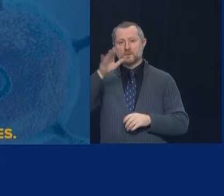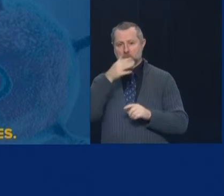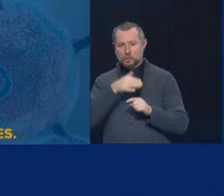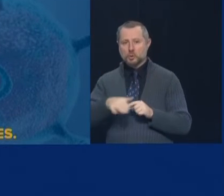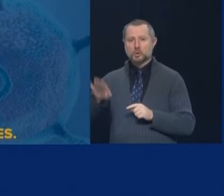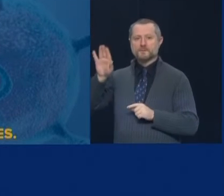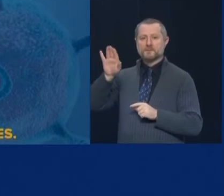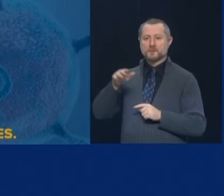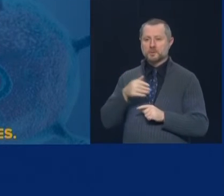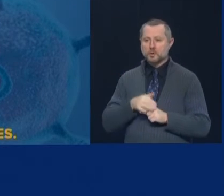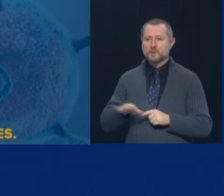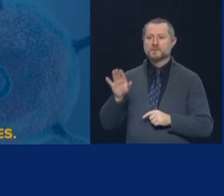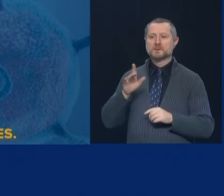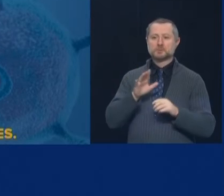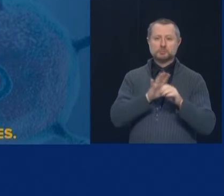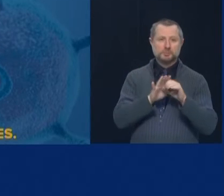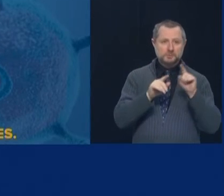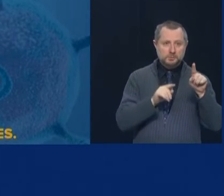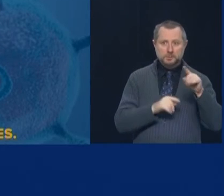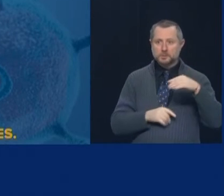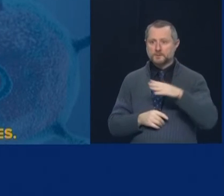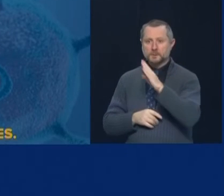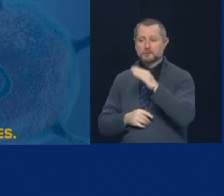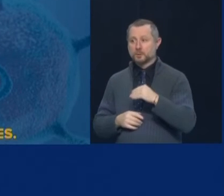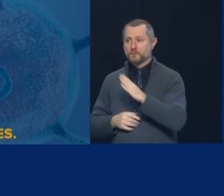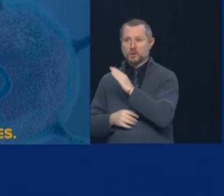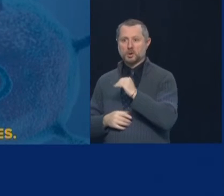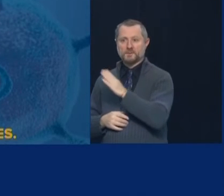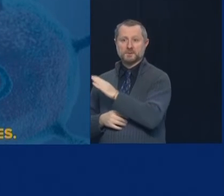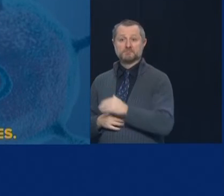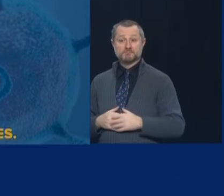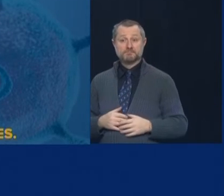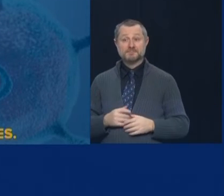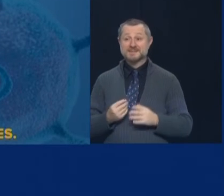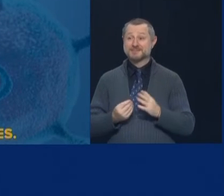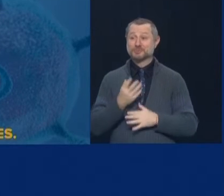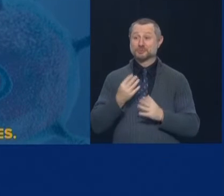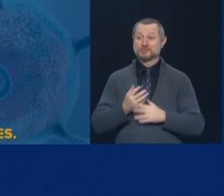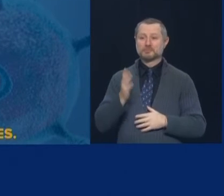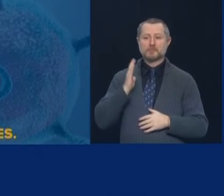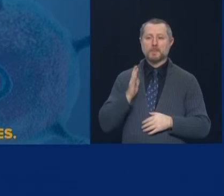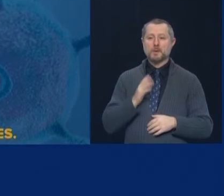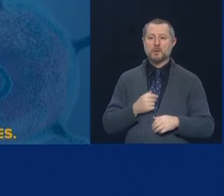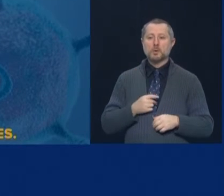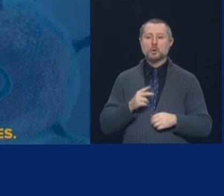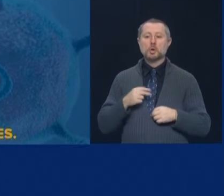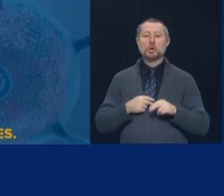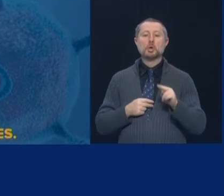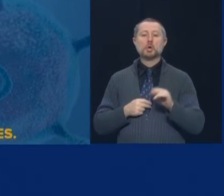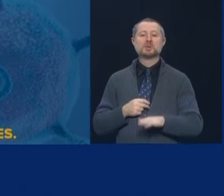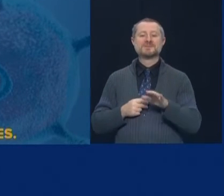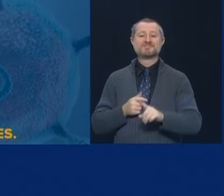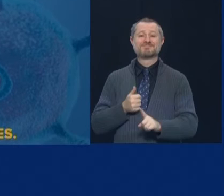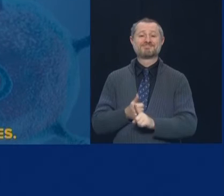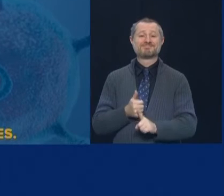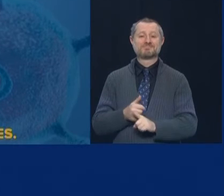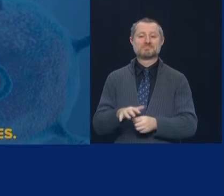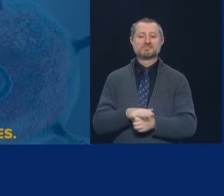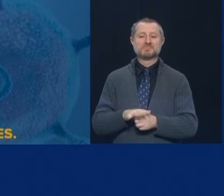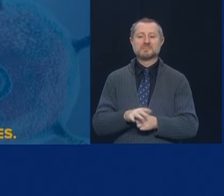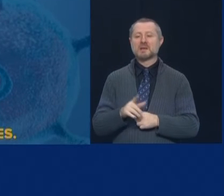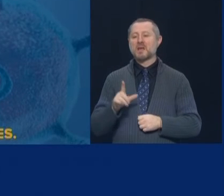state. First time around, we had a New York City, downstate, Long Island, Westchester problem.